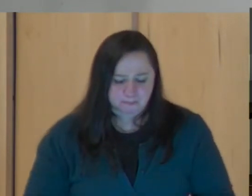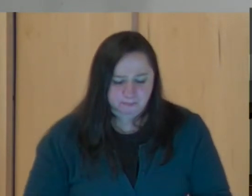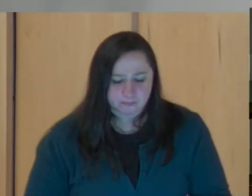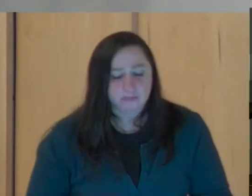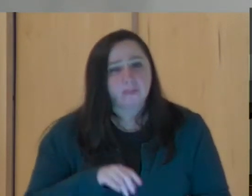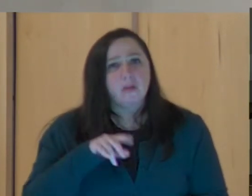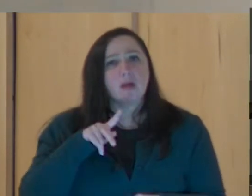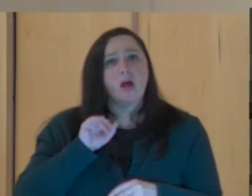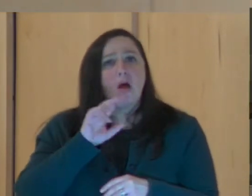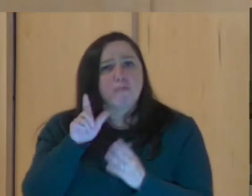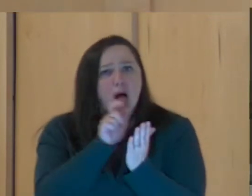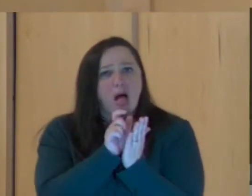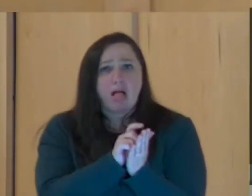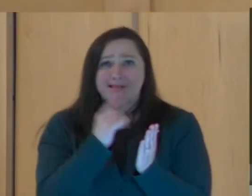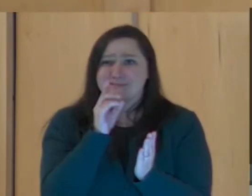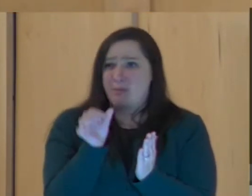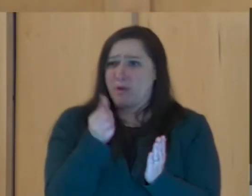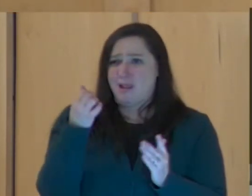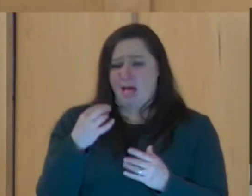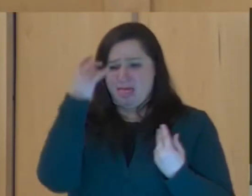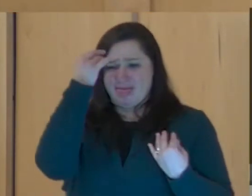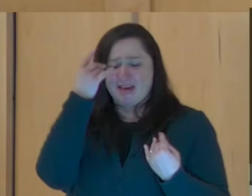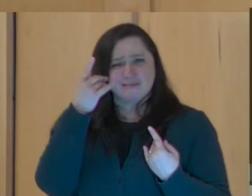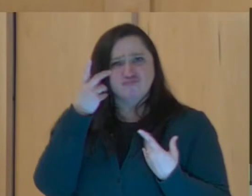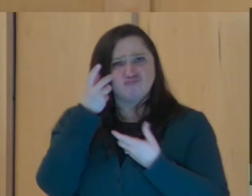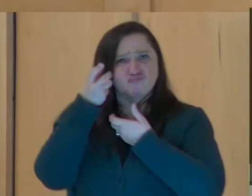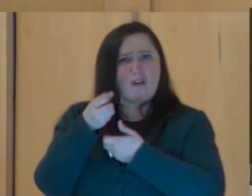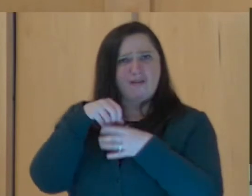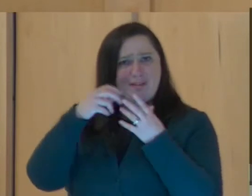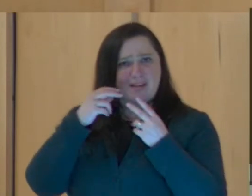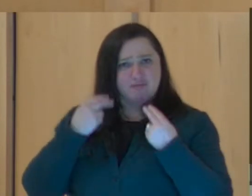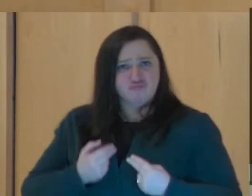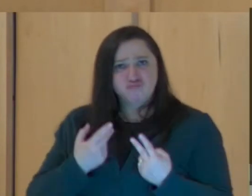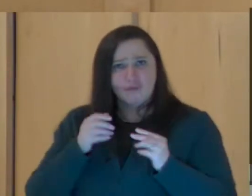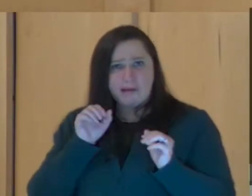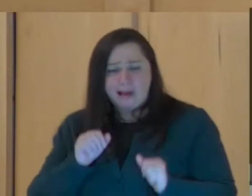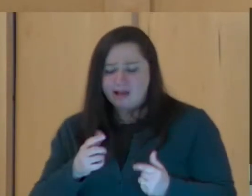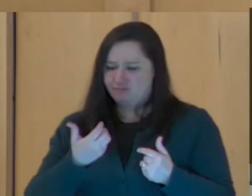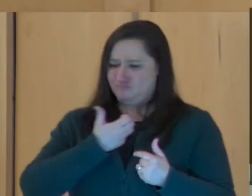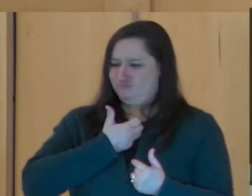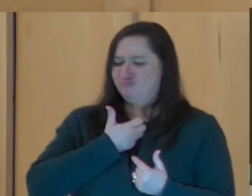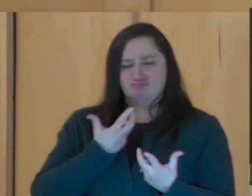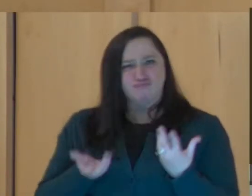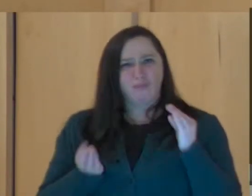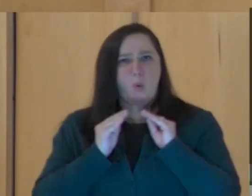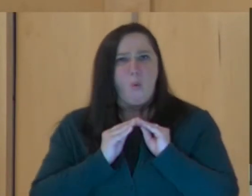"If someone else thinks they have reasons to put confidence in the flesh, I have more.